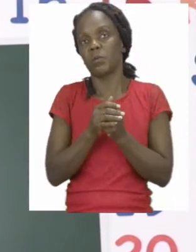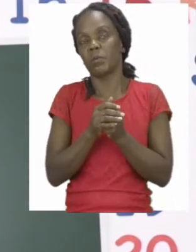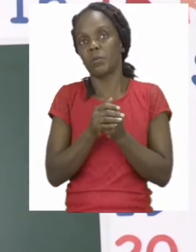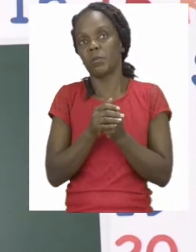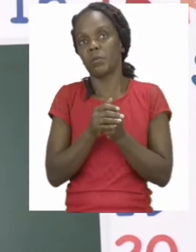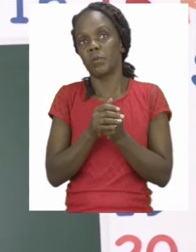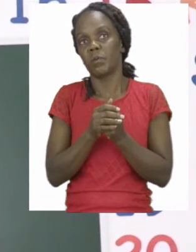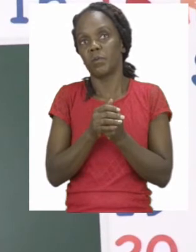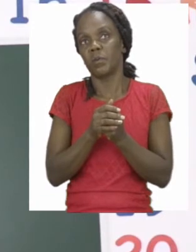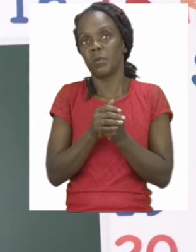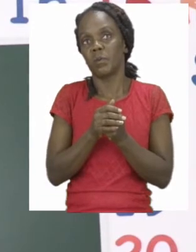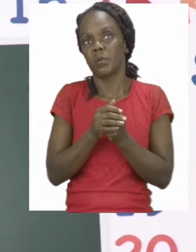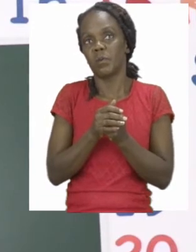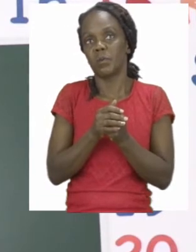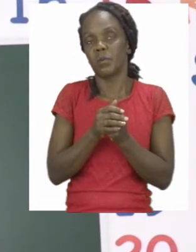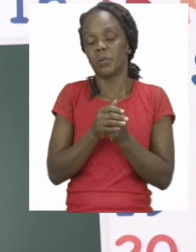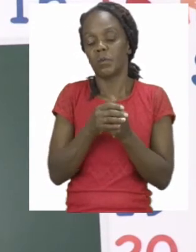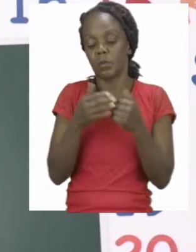looking for